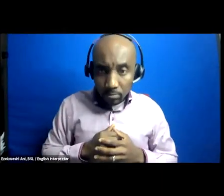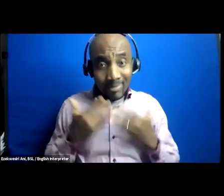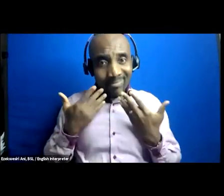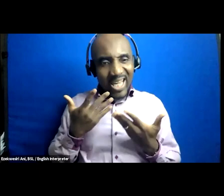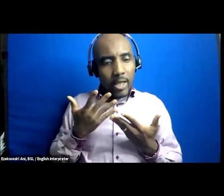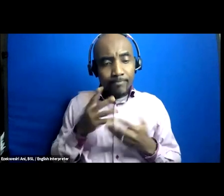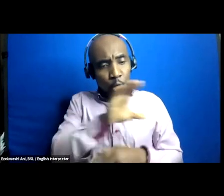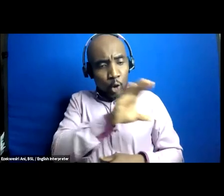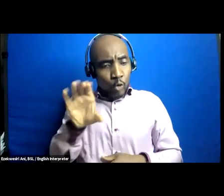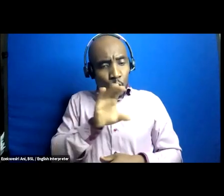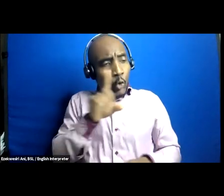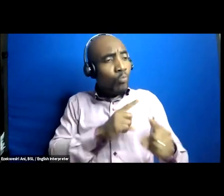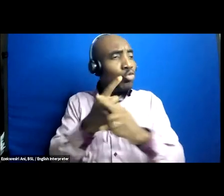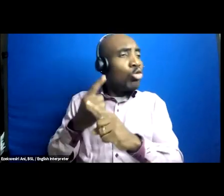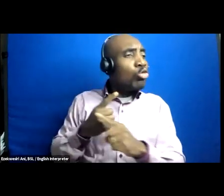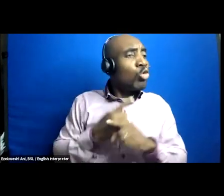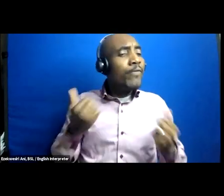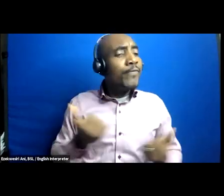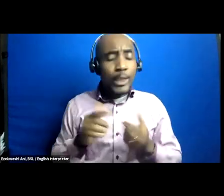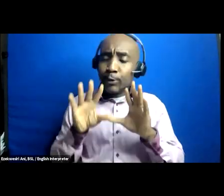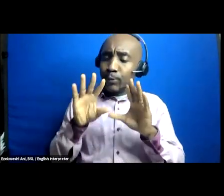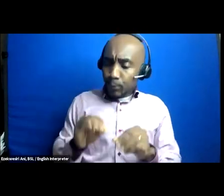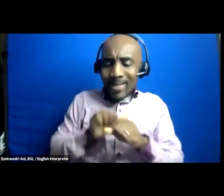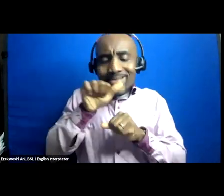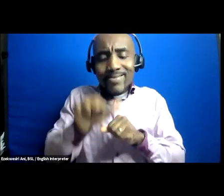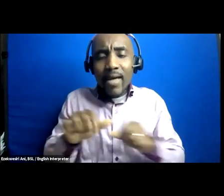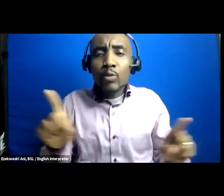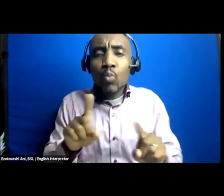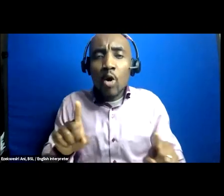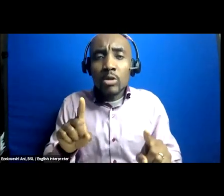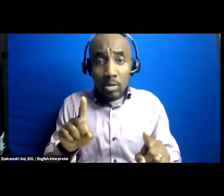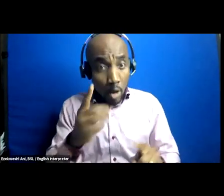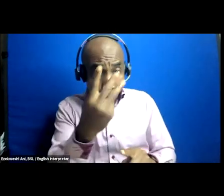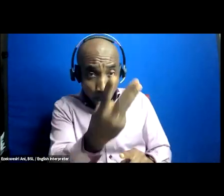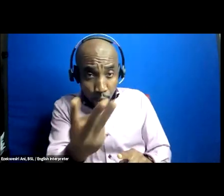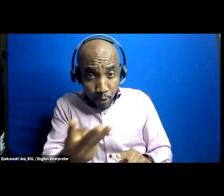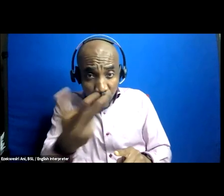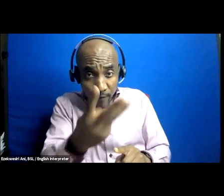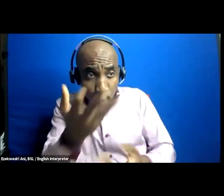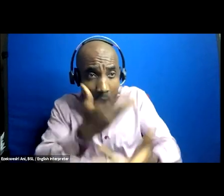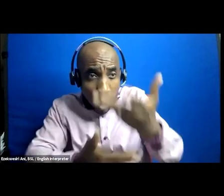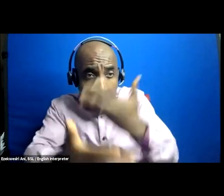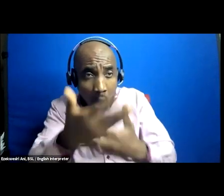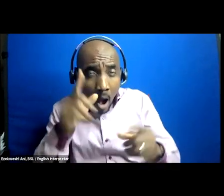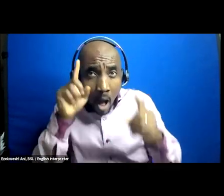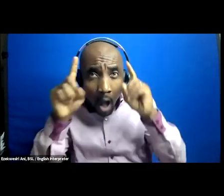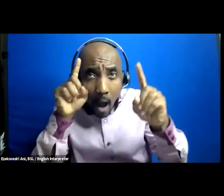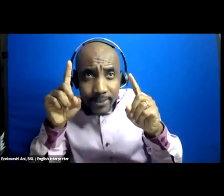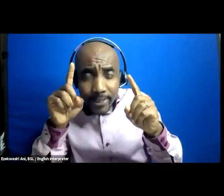here, because we've just had some wonderful suggestions that all three of you have made. But I know that